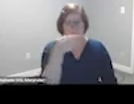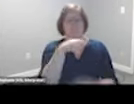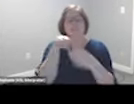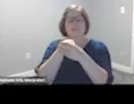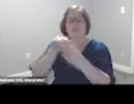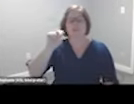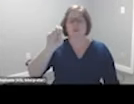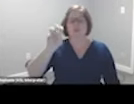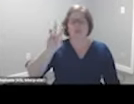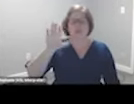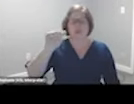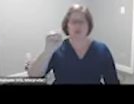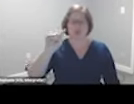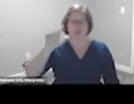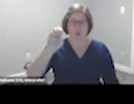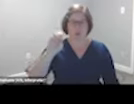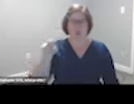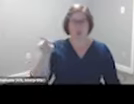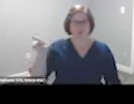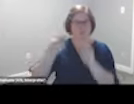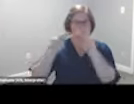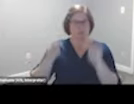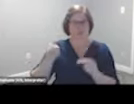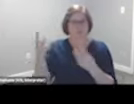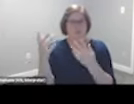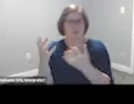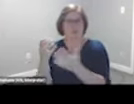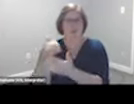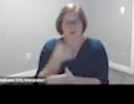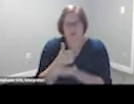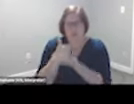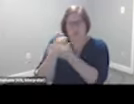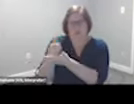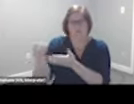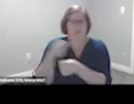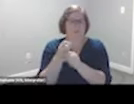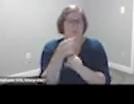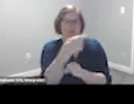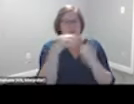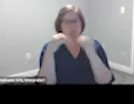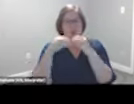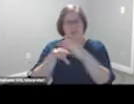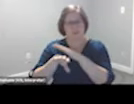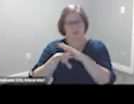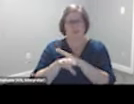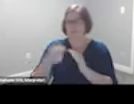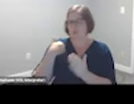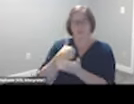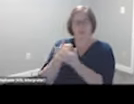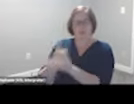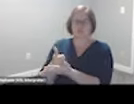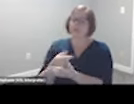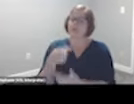their museum space more accessible. And so we helped them do that. And apparently this model has been really, really successful. I should add, this has